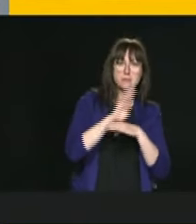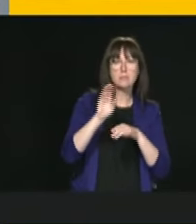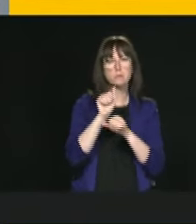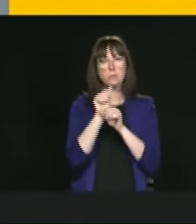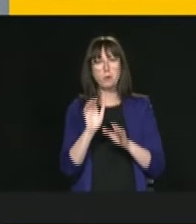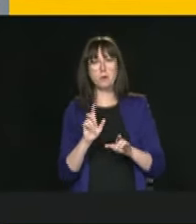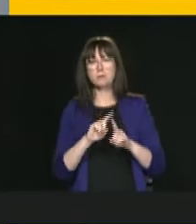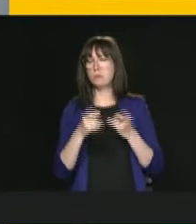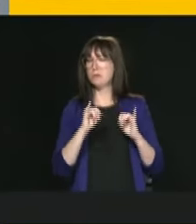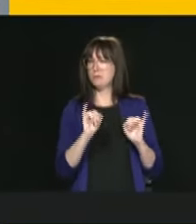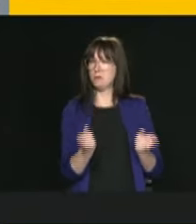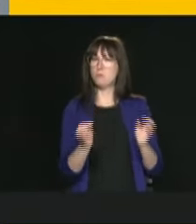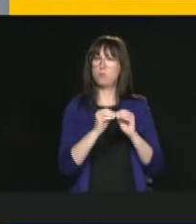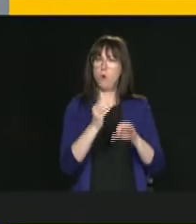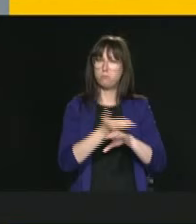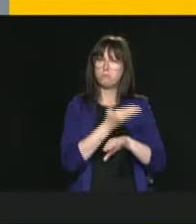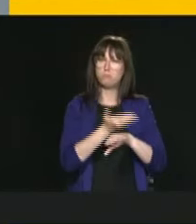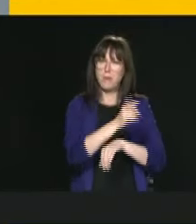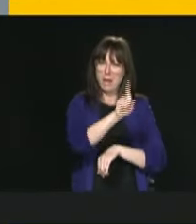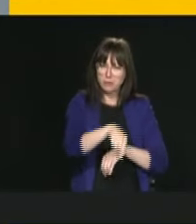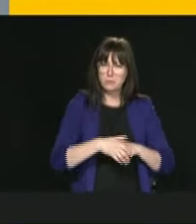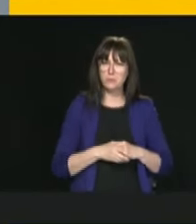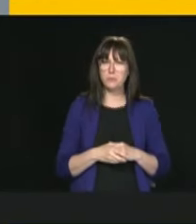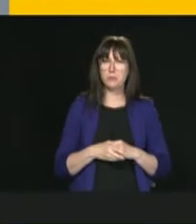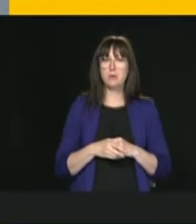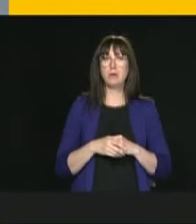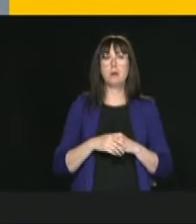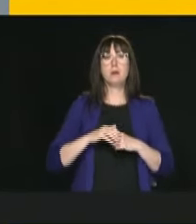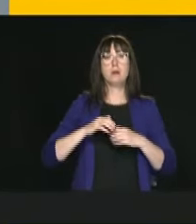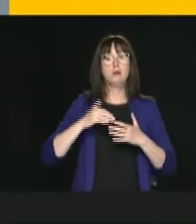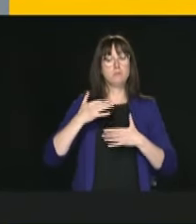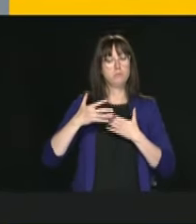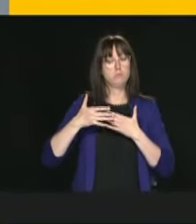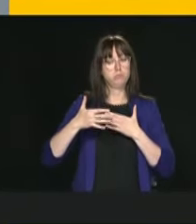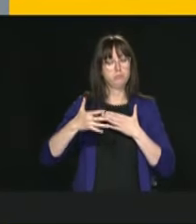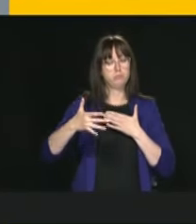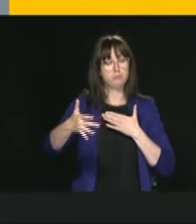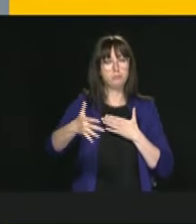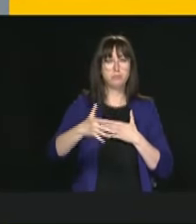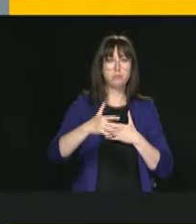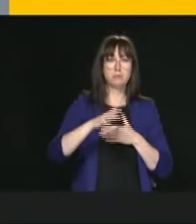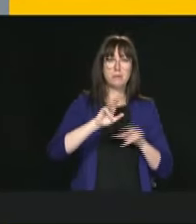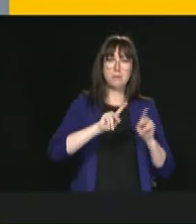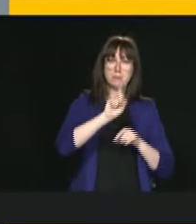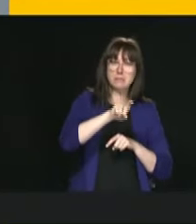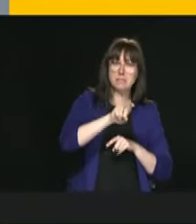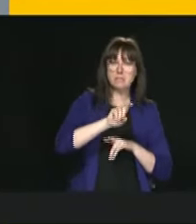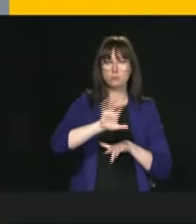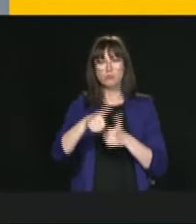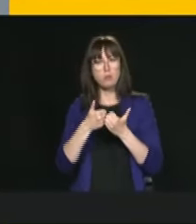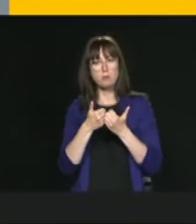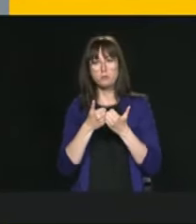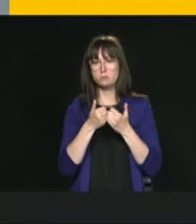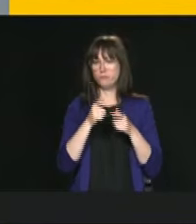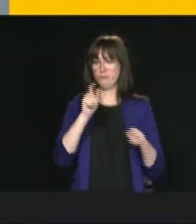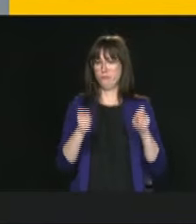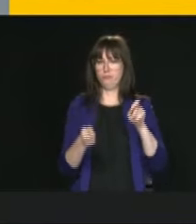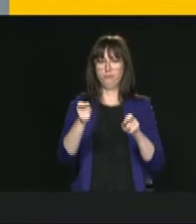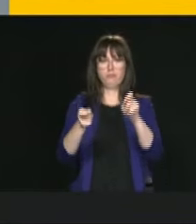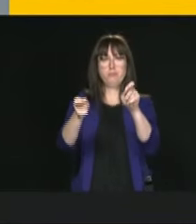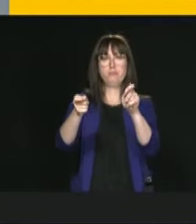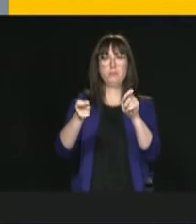yet. As the situation evolves, the needs and the challenges also evolve, and we are adjusting